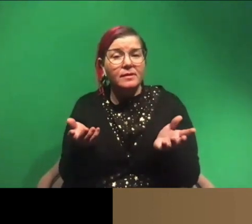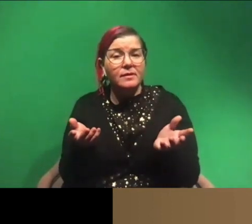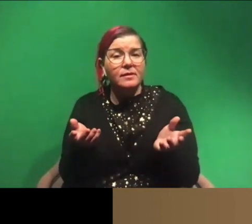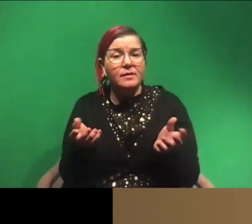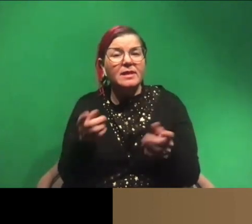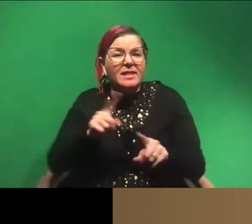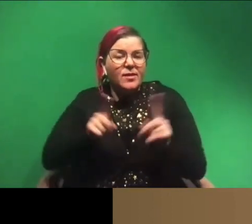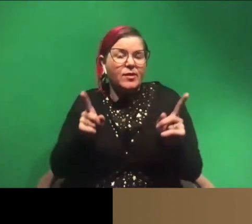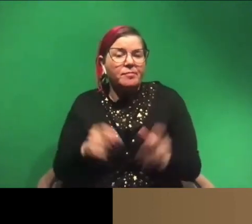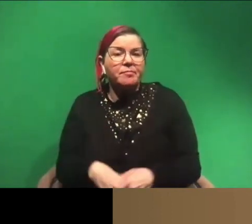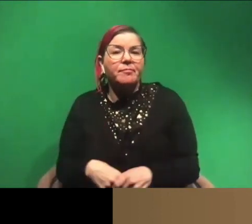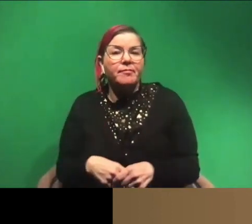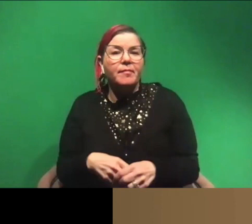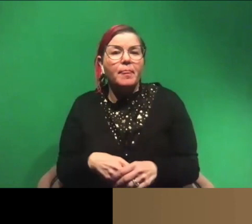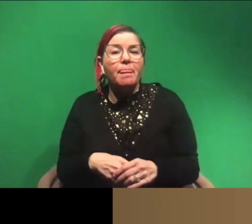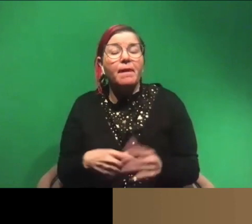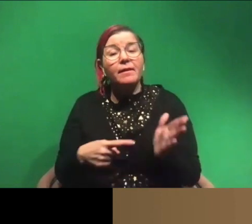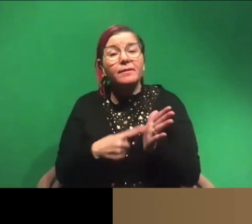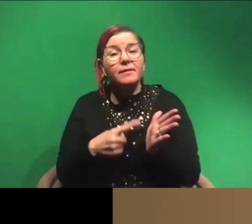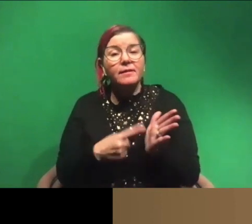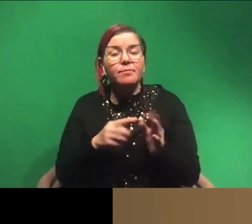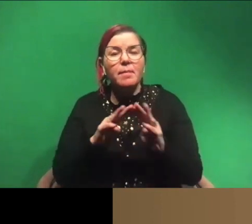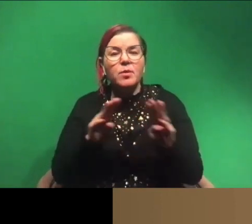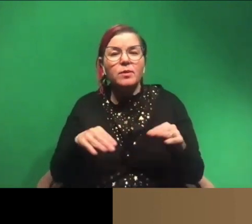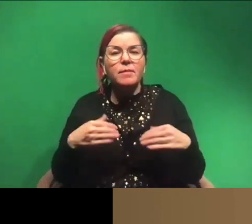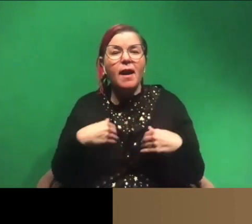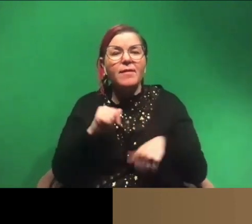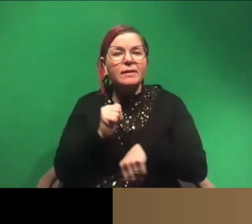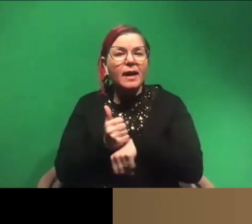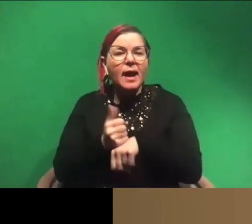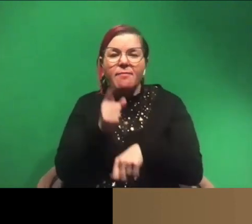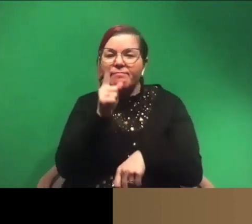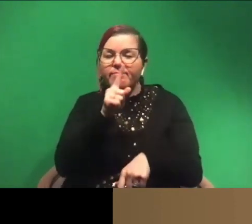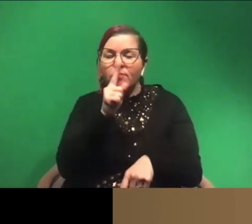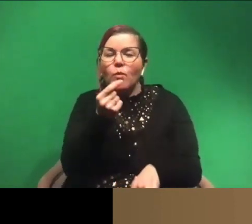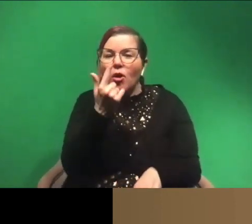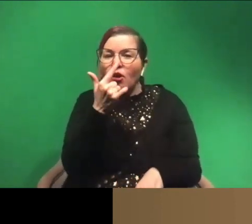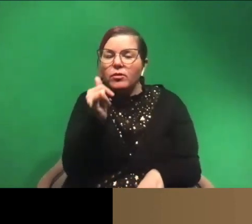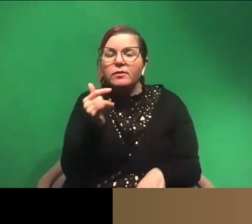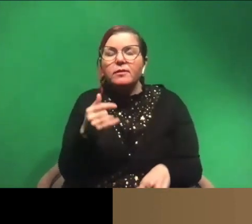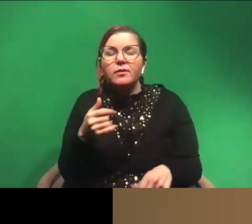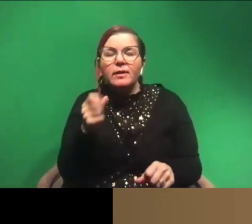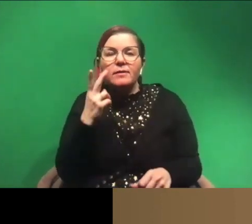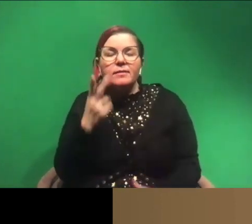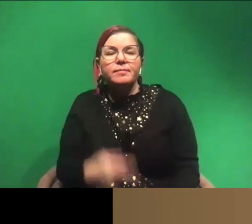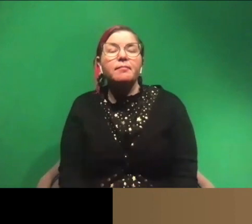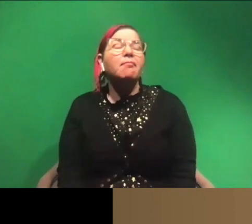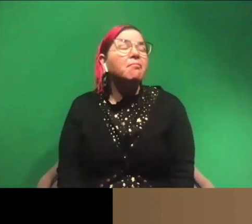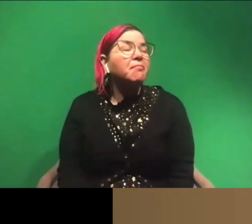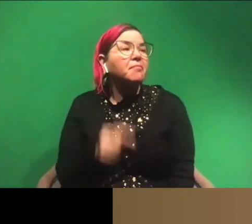it's definitely different. And sometimes museums have setups where it shows astronaut exercise equipment. Cool.